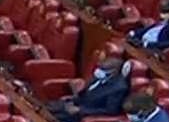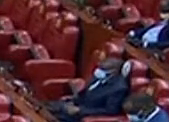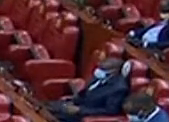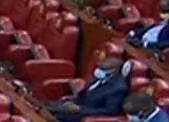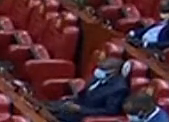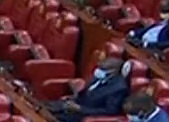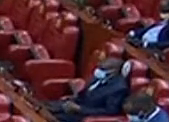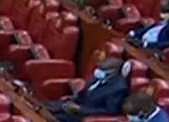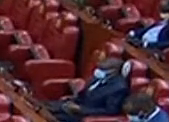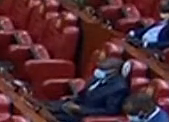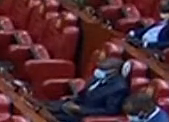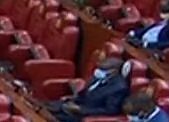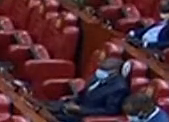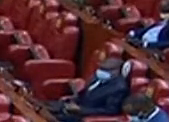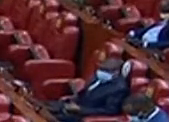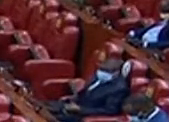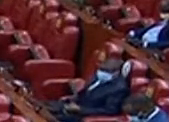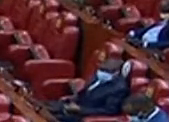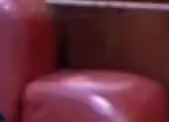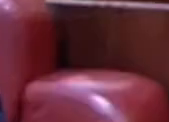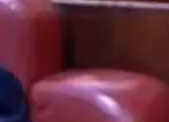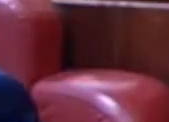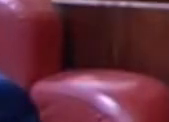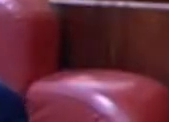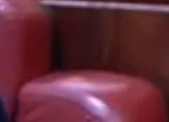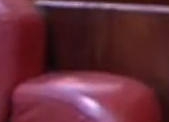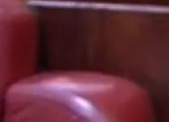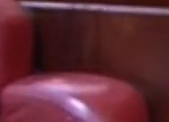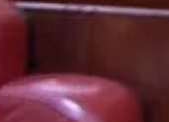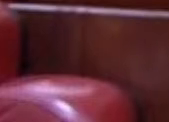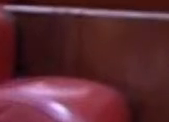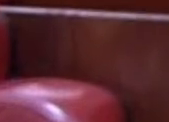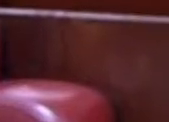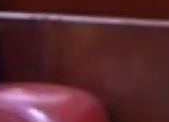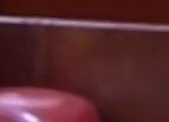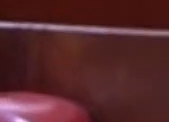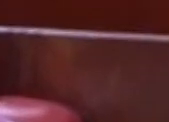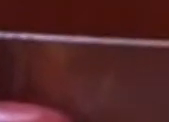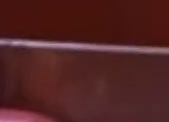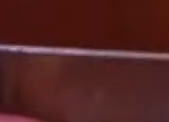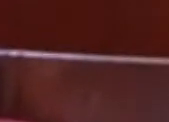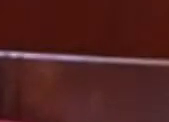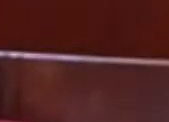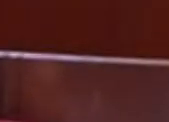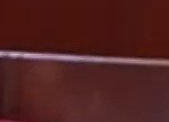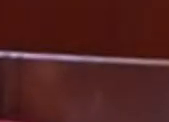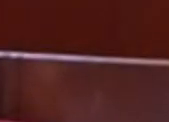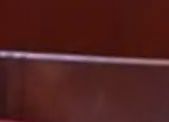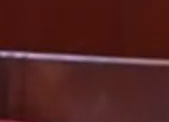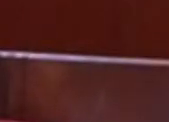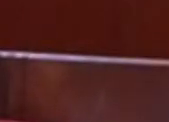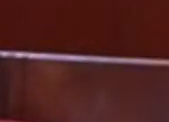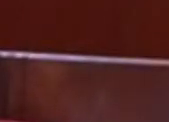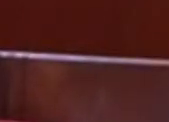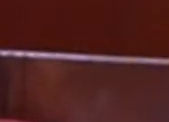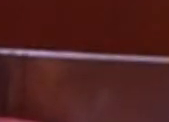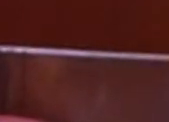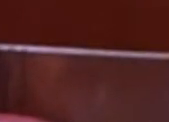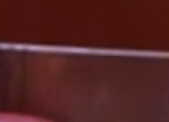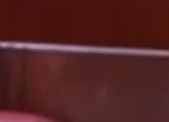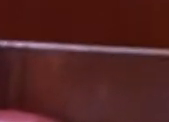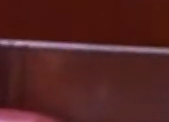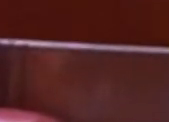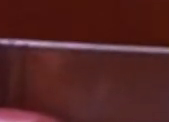unmatched. Honorable Speaker, I met Lusweti in 2008 when he was the chairman of Mungoma and was the mayor of